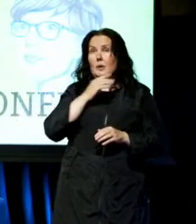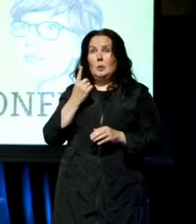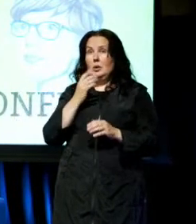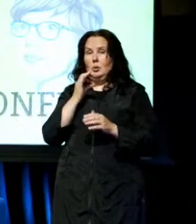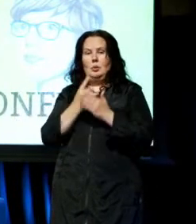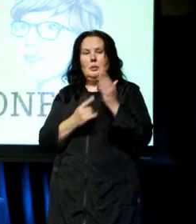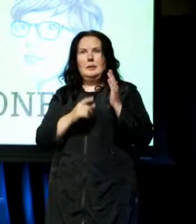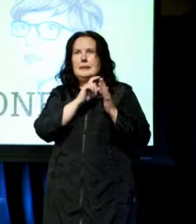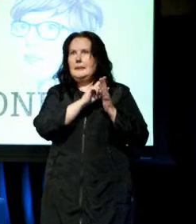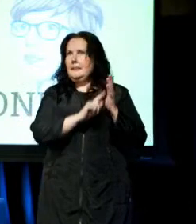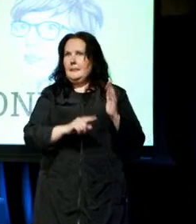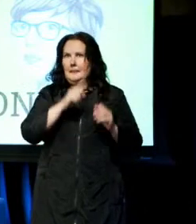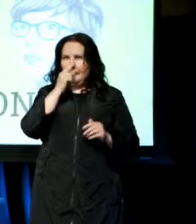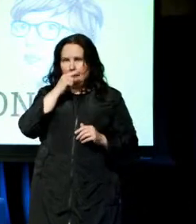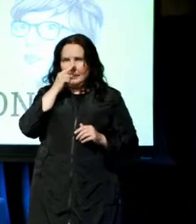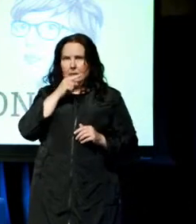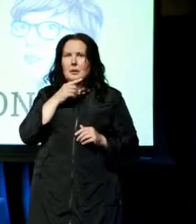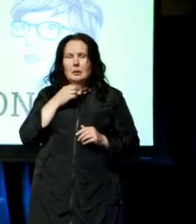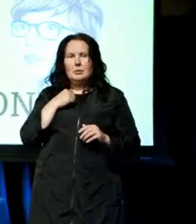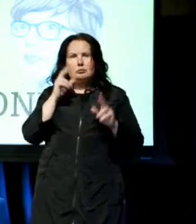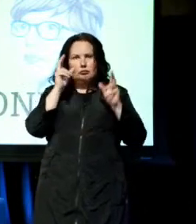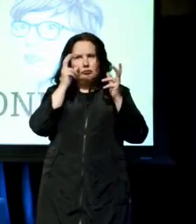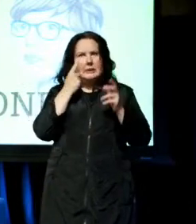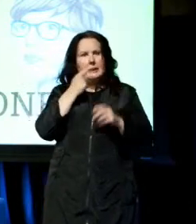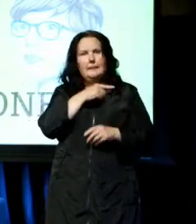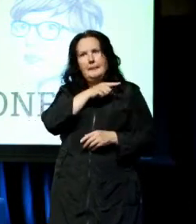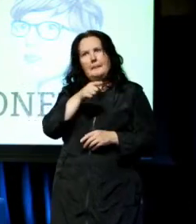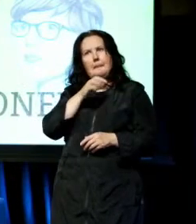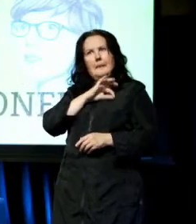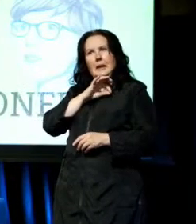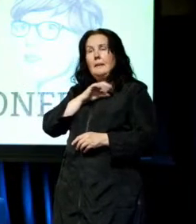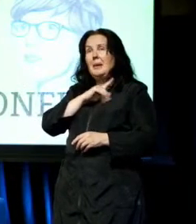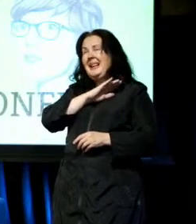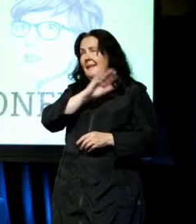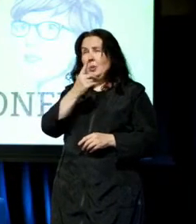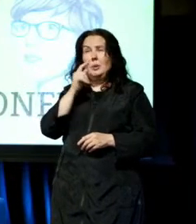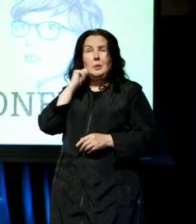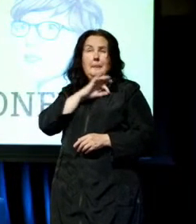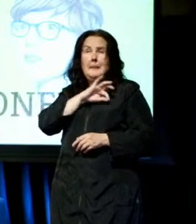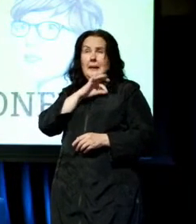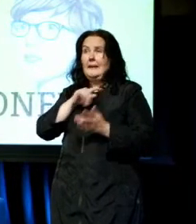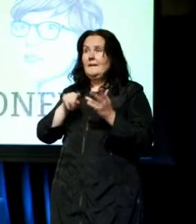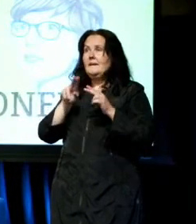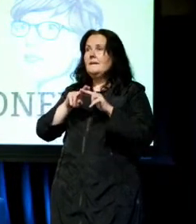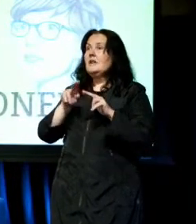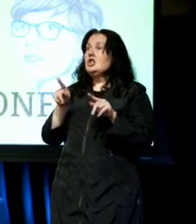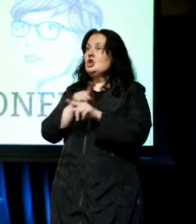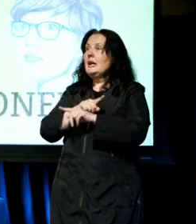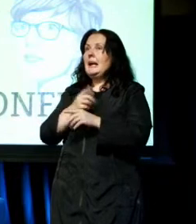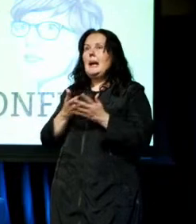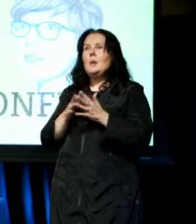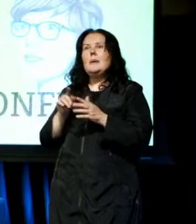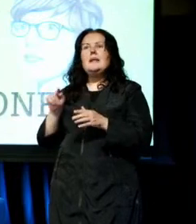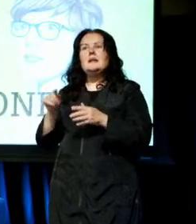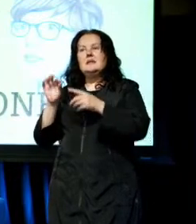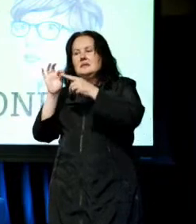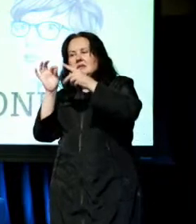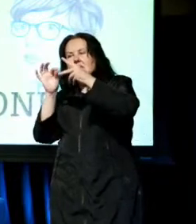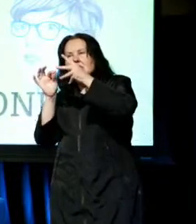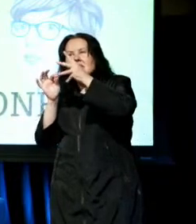mean, mostly I care about it benefiting disabled people, but it will benefit everybody if we change the way that it works. Yeah, and TV...